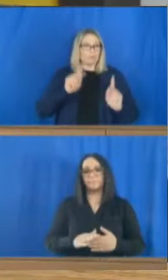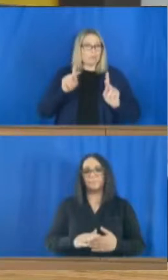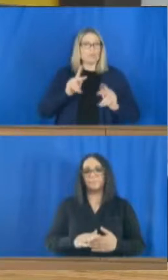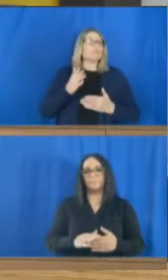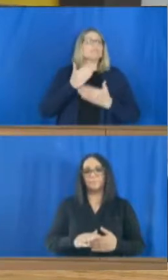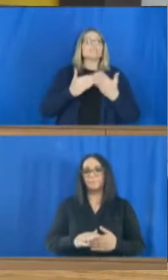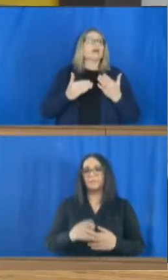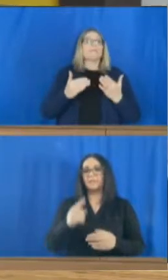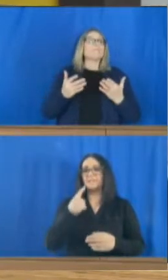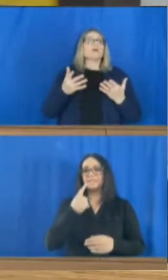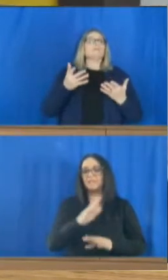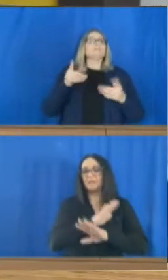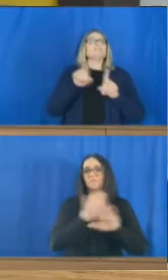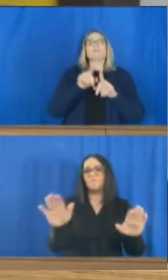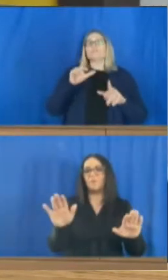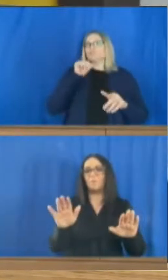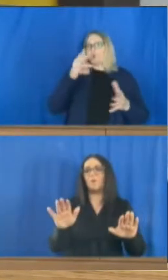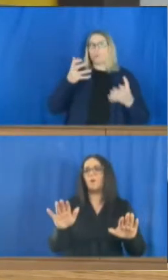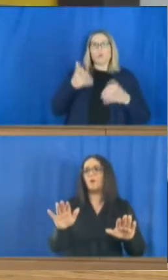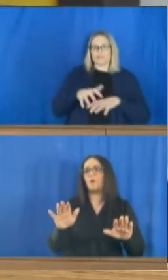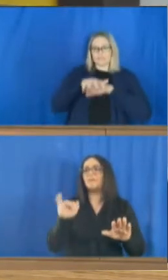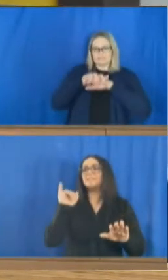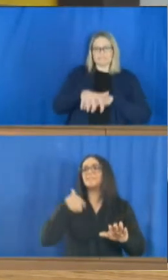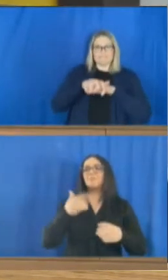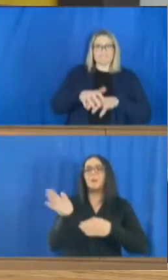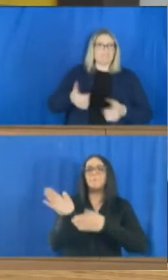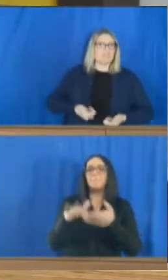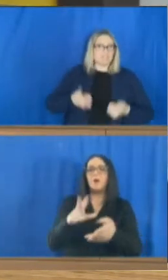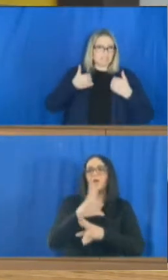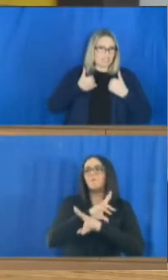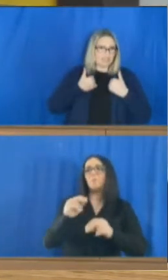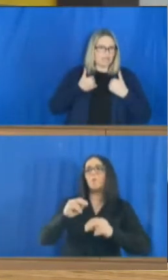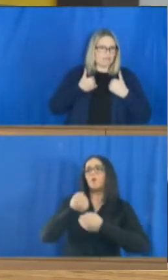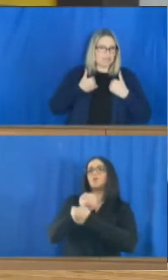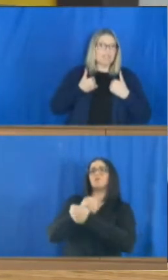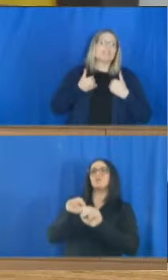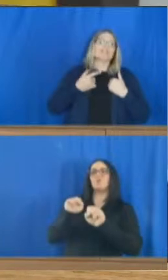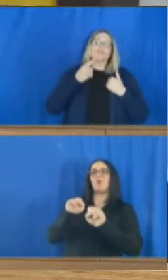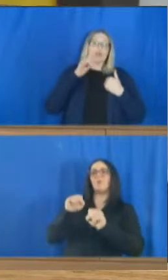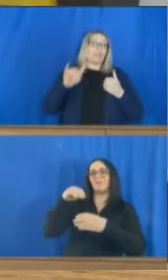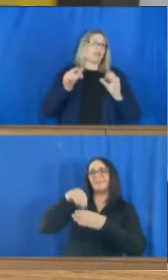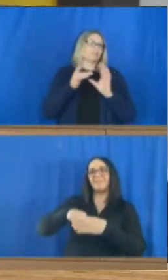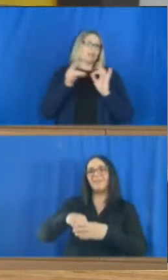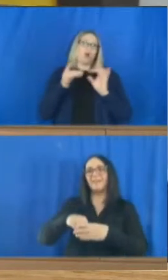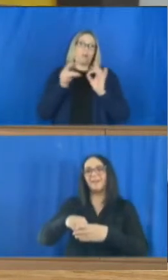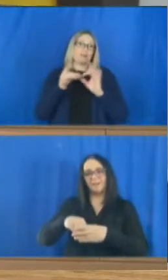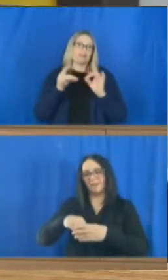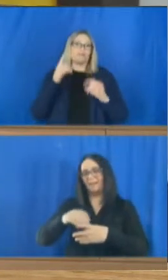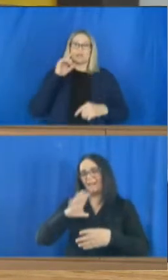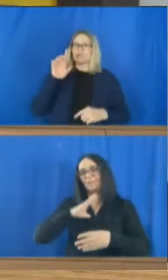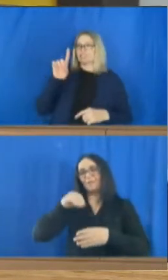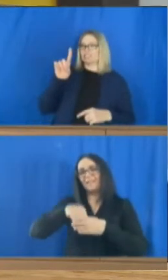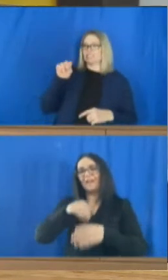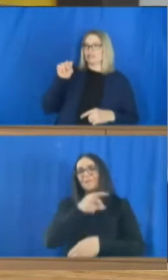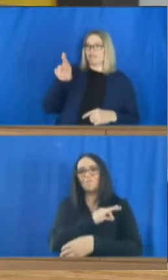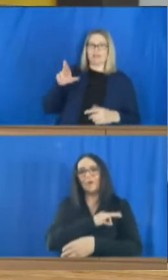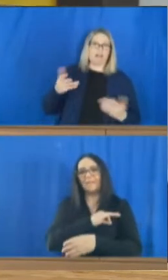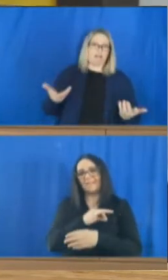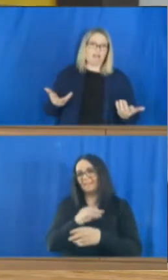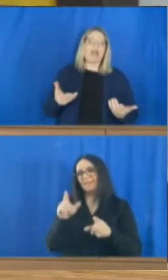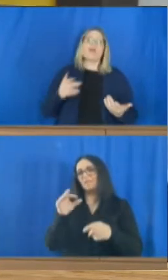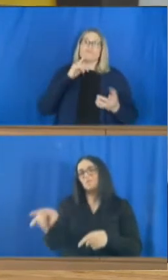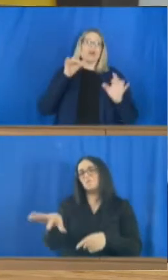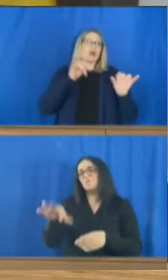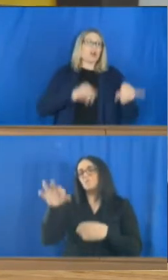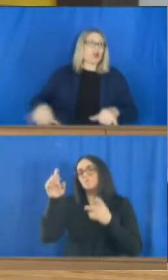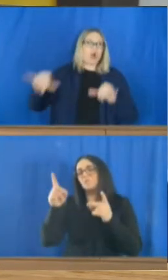give that instruction to the hospital system, they won't be put on a ventilator as an example. Apologize